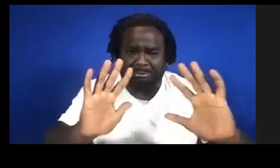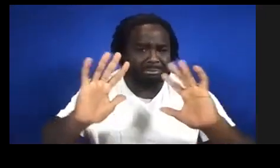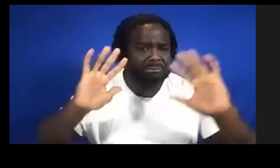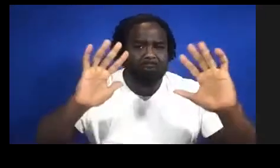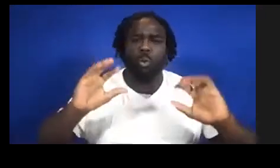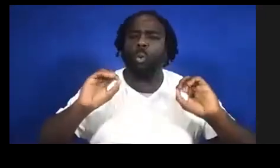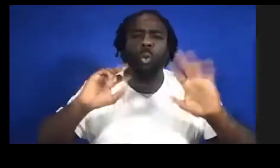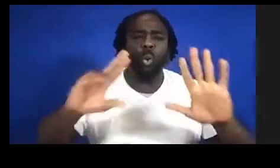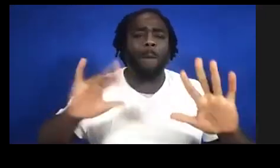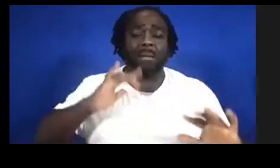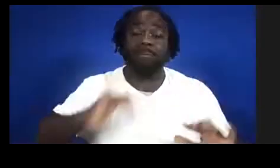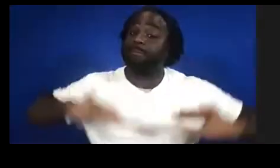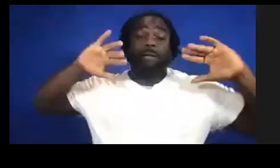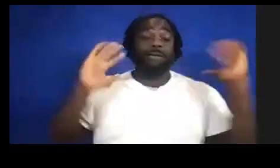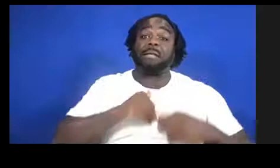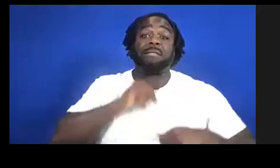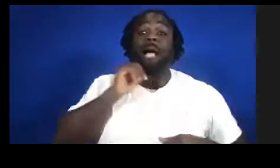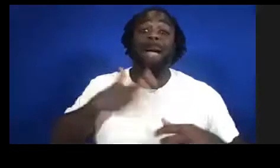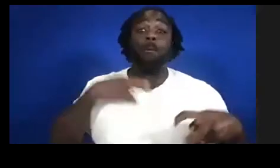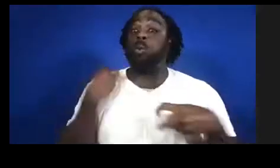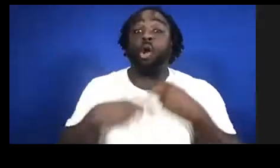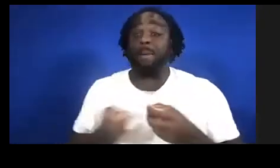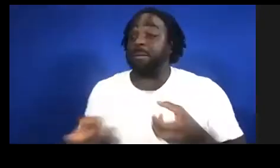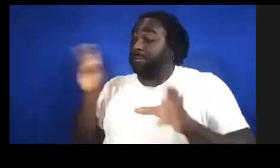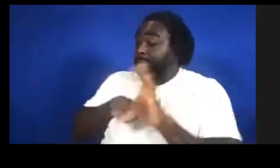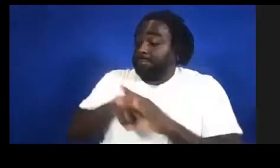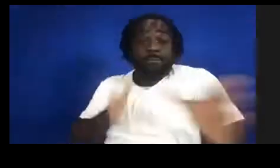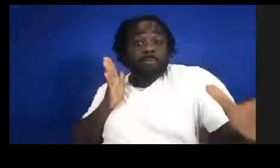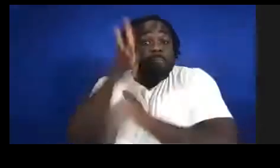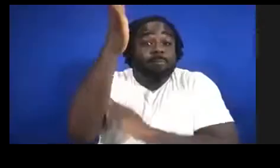So I'm like, I'm trying to walk up to it. I'm like, you know,